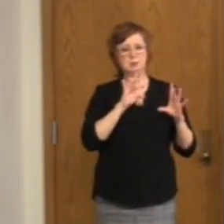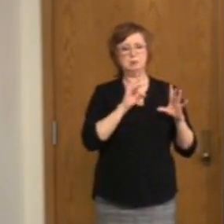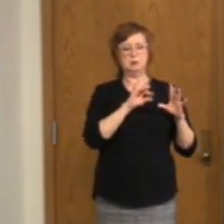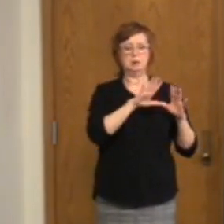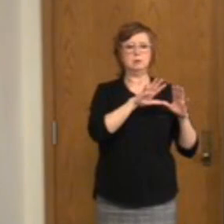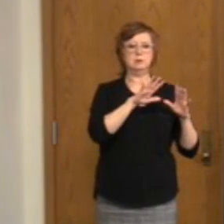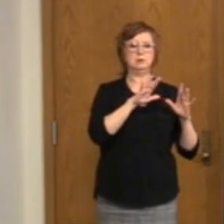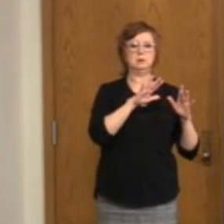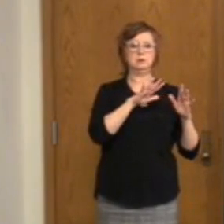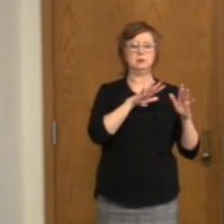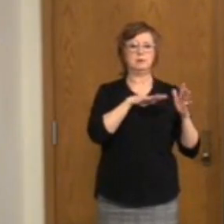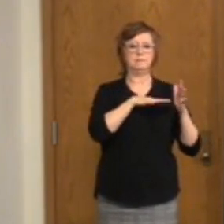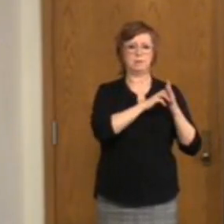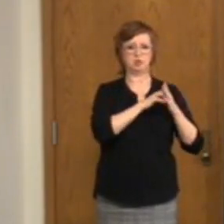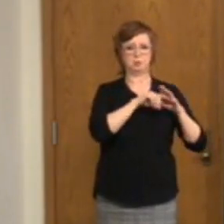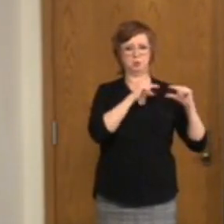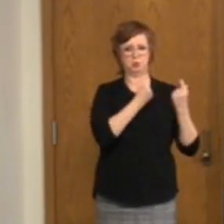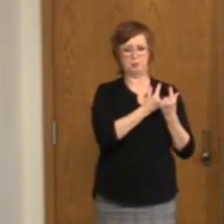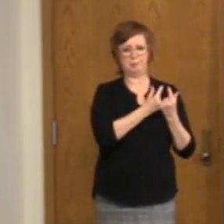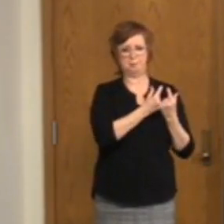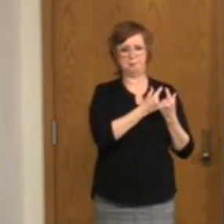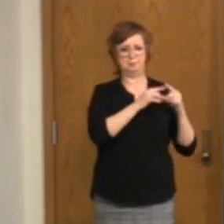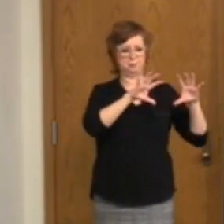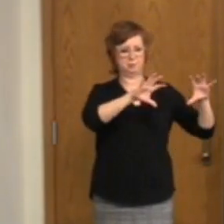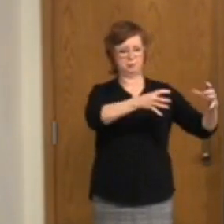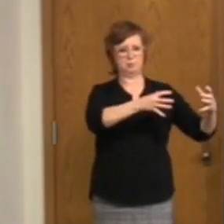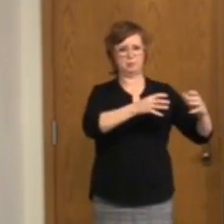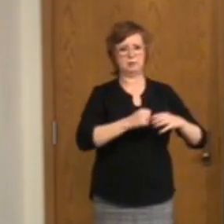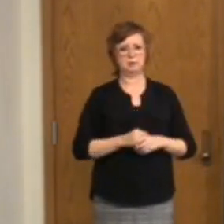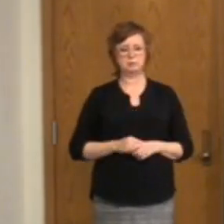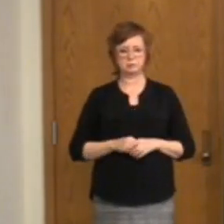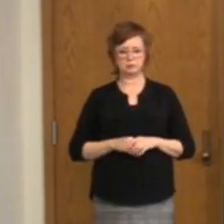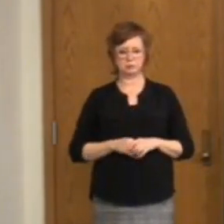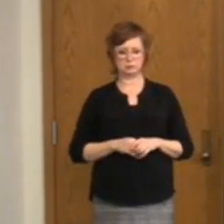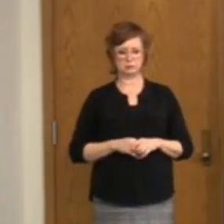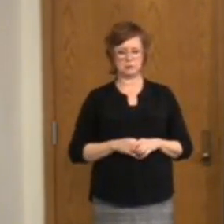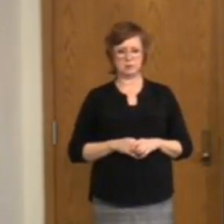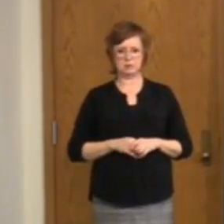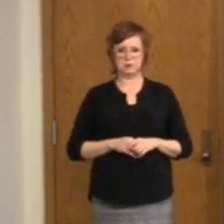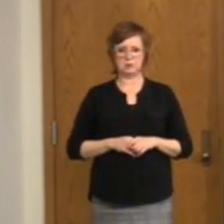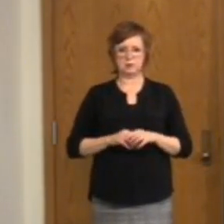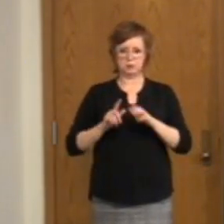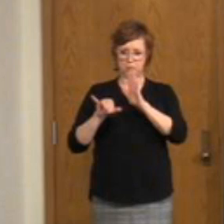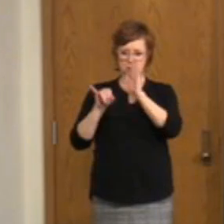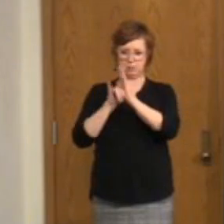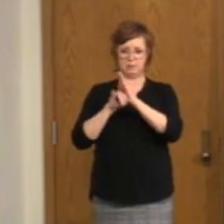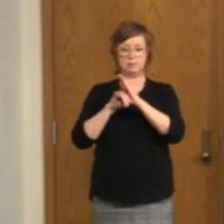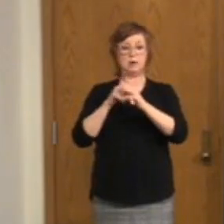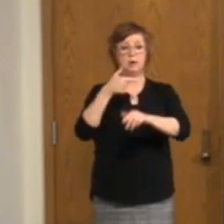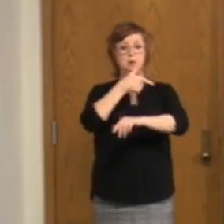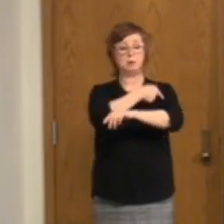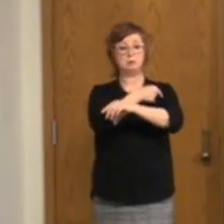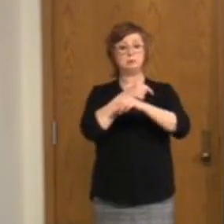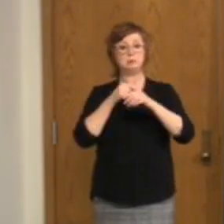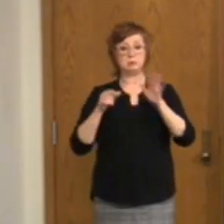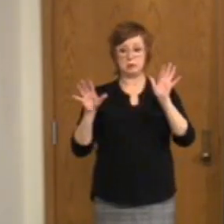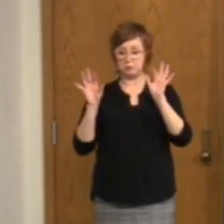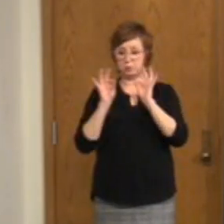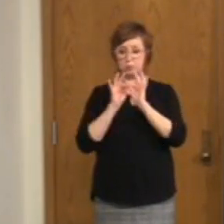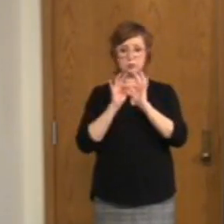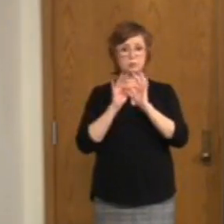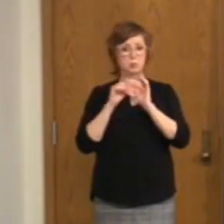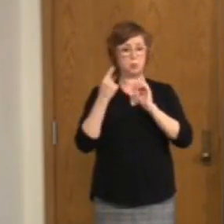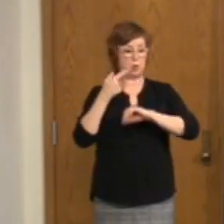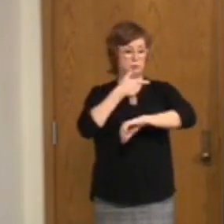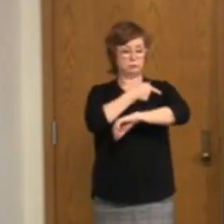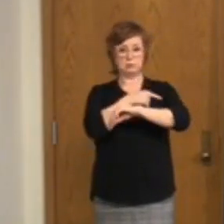vaccination process that we have, when we have one dose made available to the majority, or if not all of